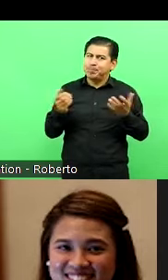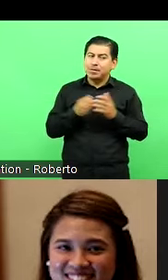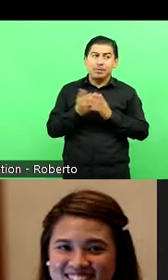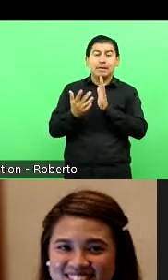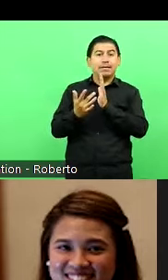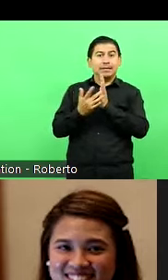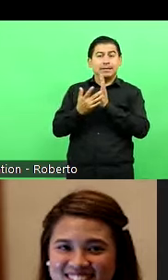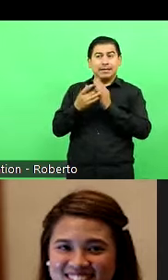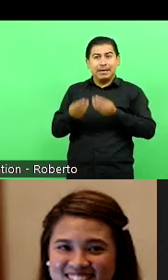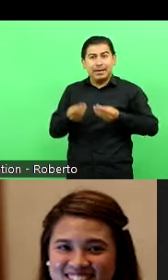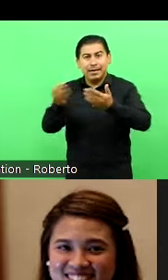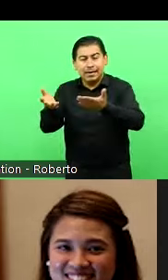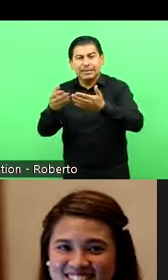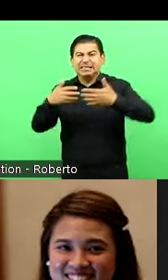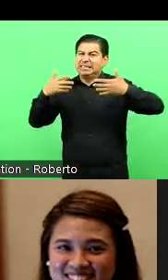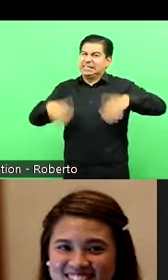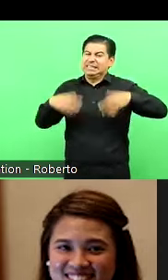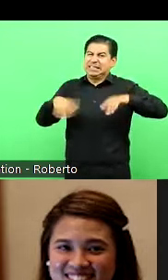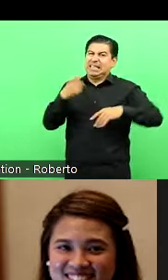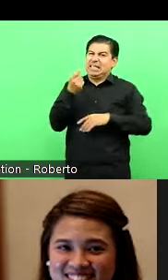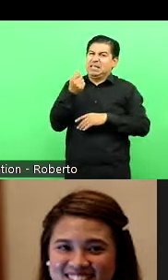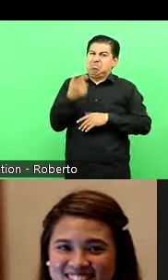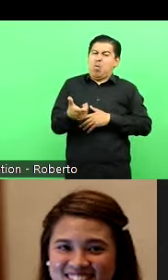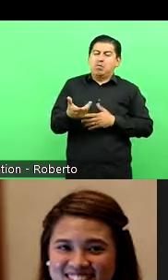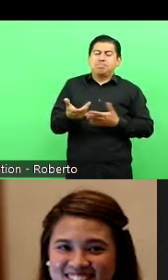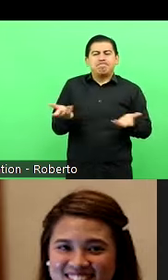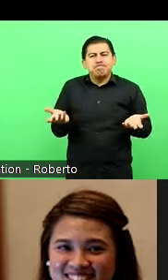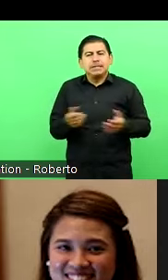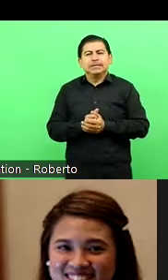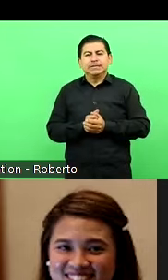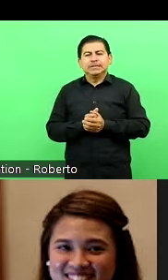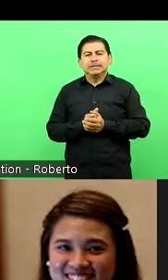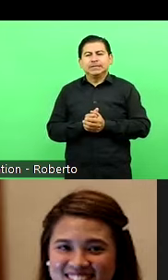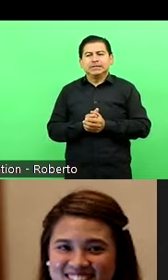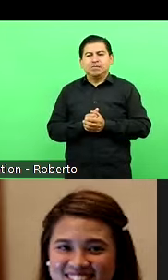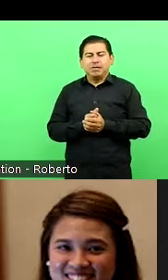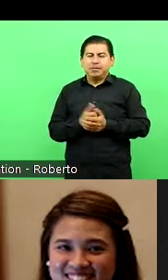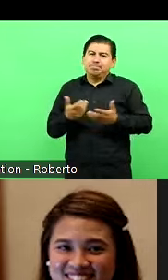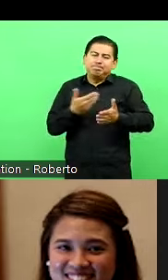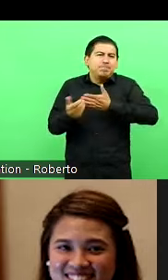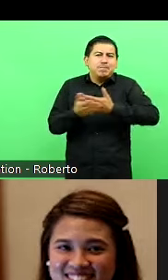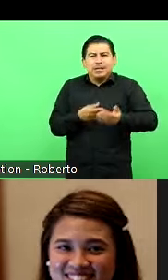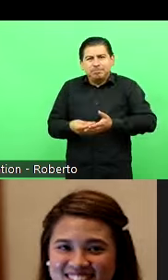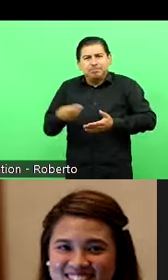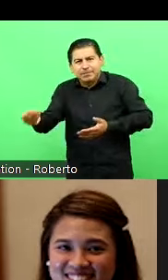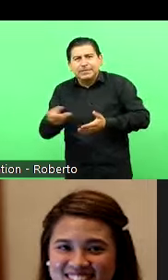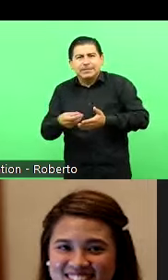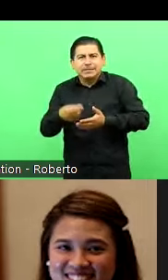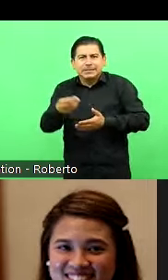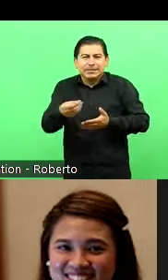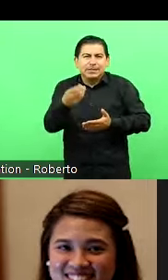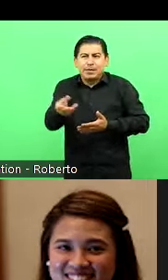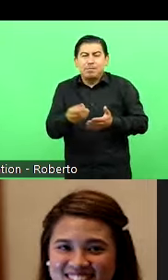a comprehensive registry for PWDs. There is still limited information on DRRM